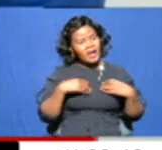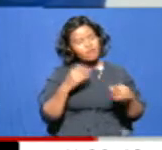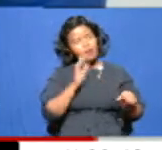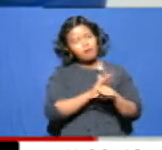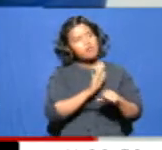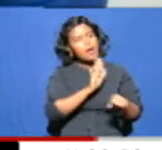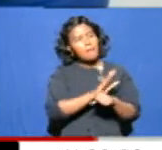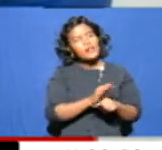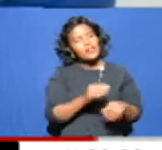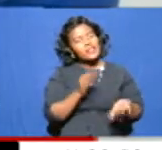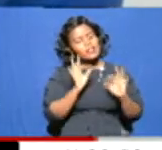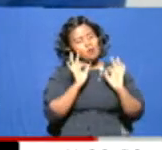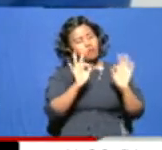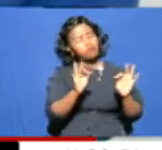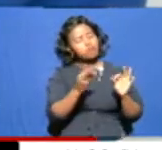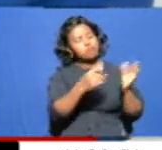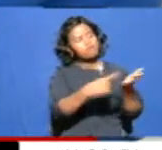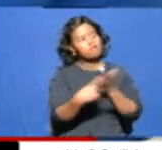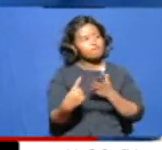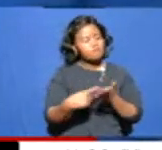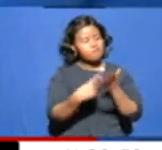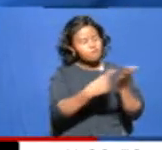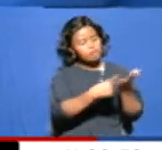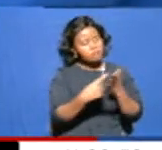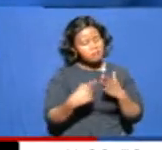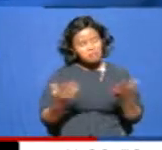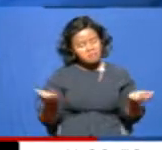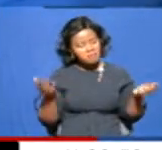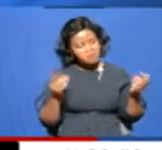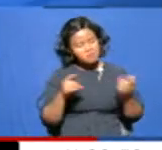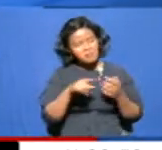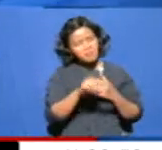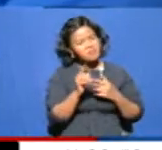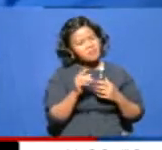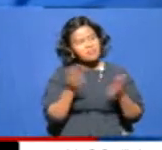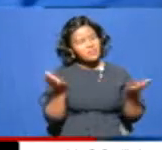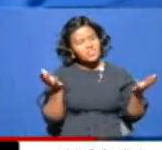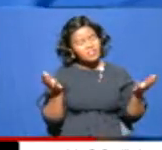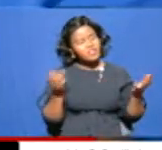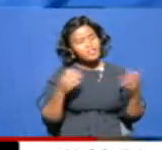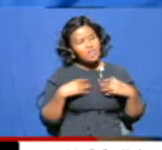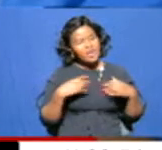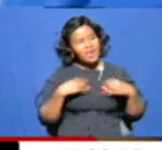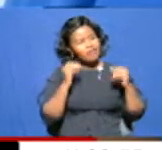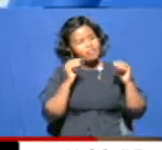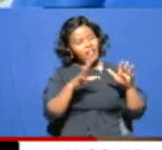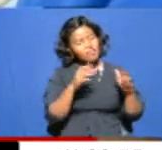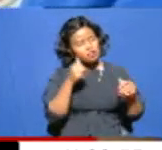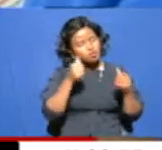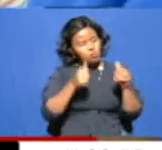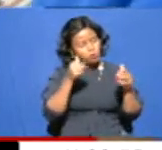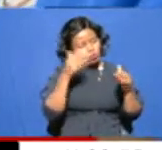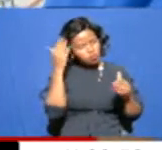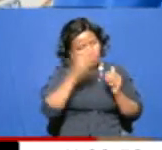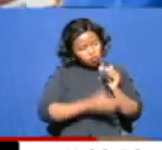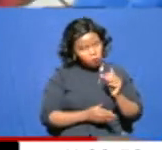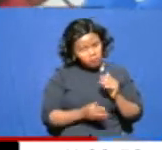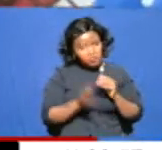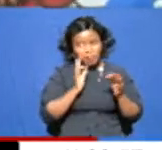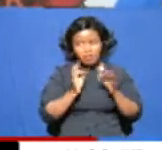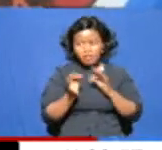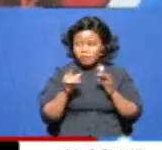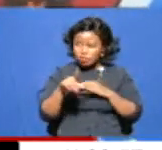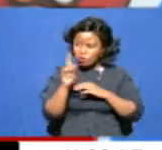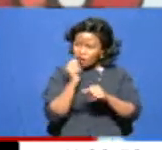interesting discussion there. It is not overt. There will be nothing that will stop you. If you're doing well in the, you know, in